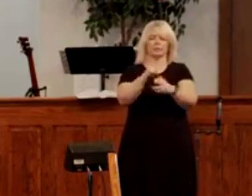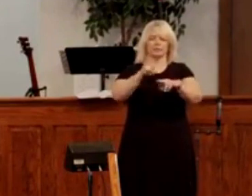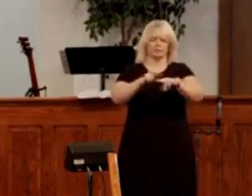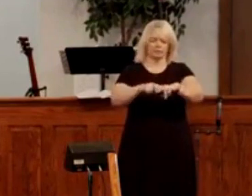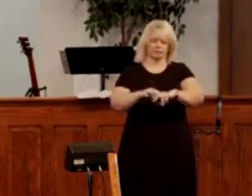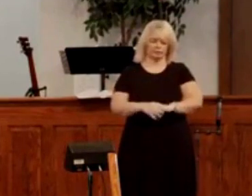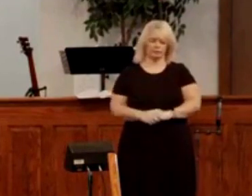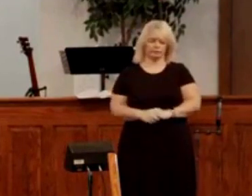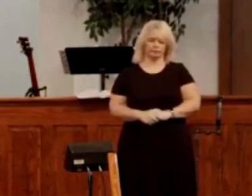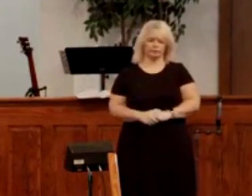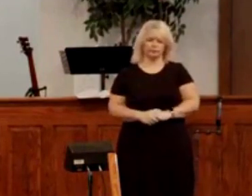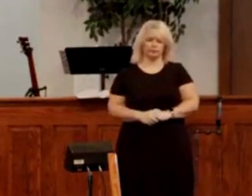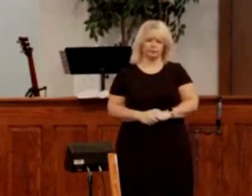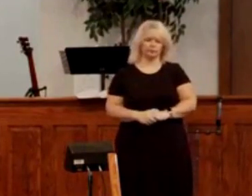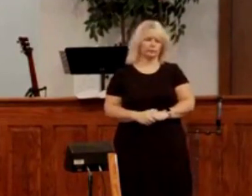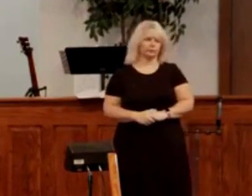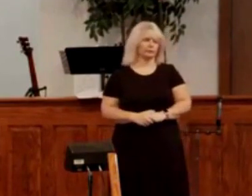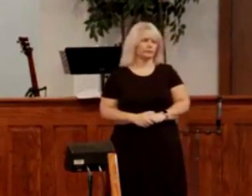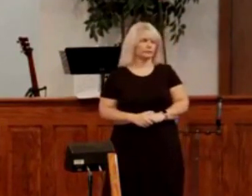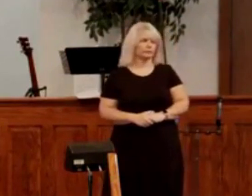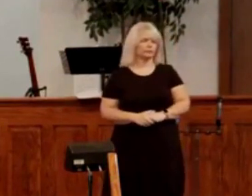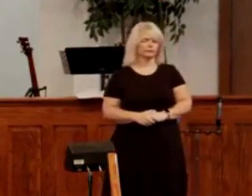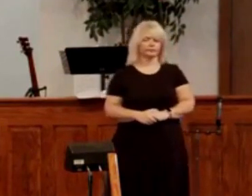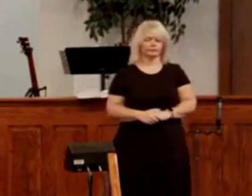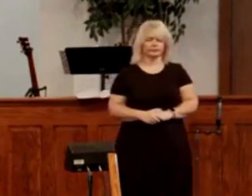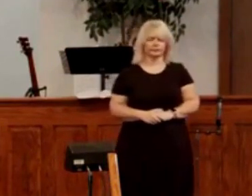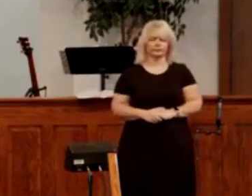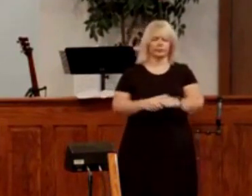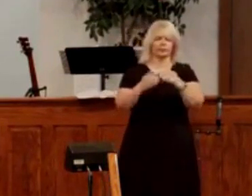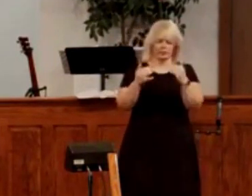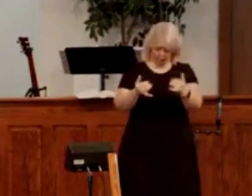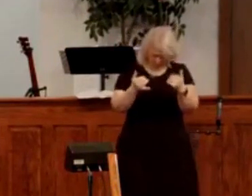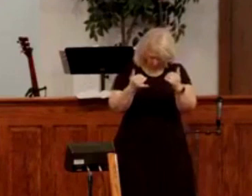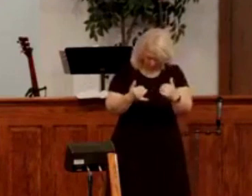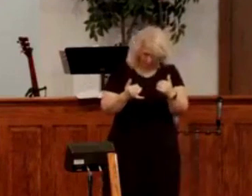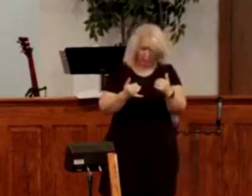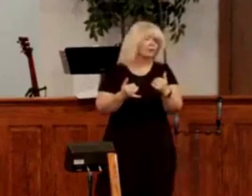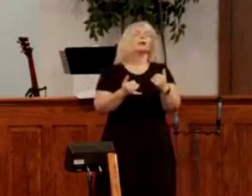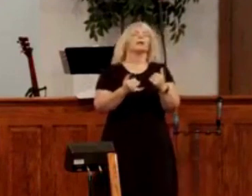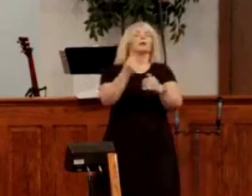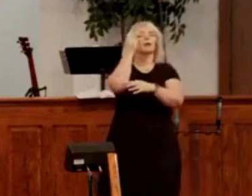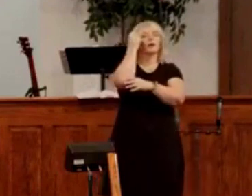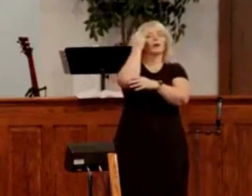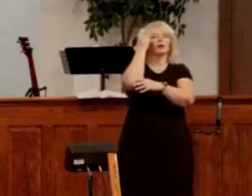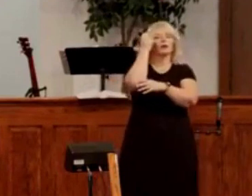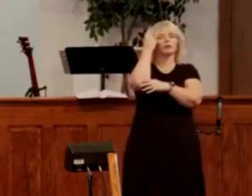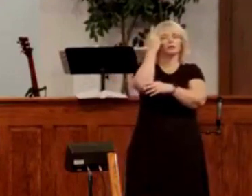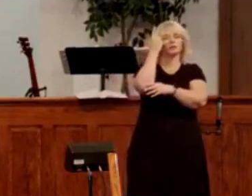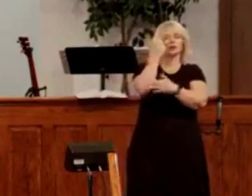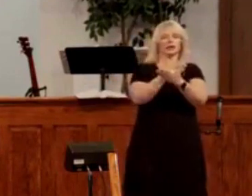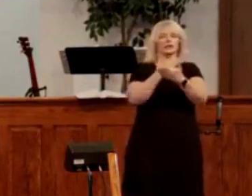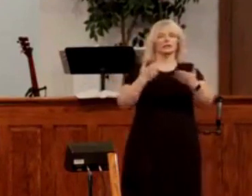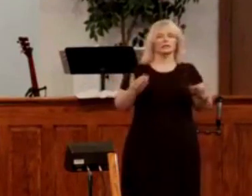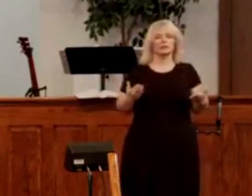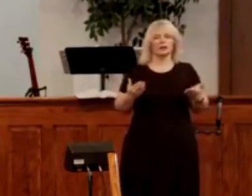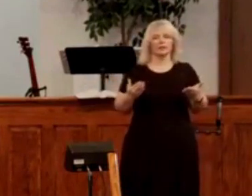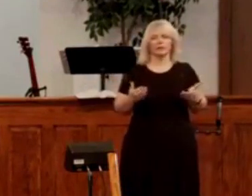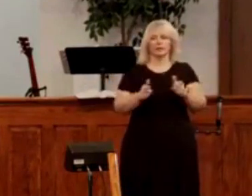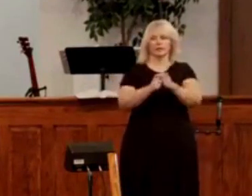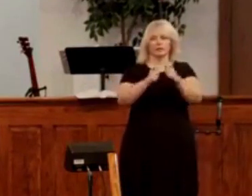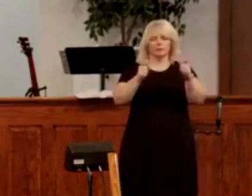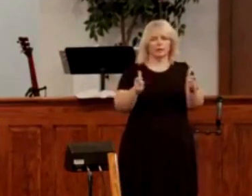seated. All right. Now, I need you to realize something that is bigger than you'll